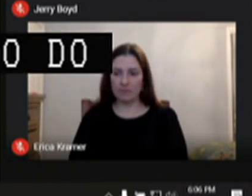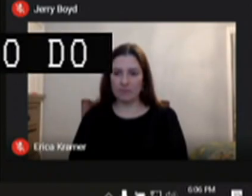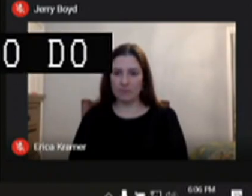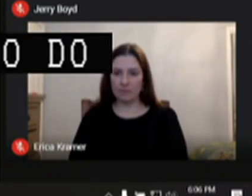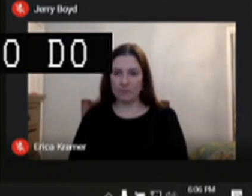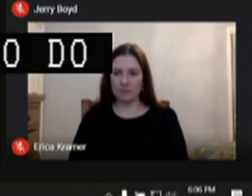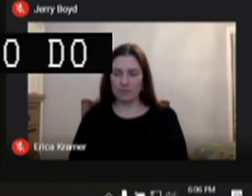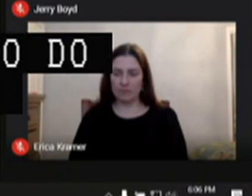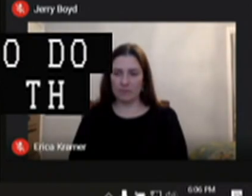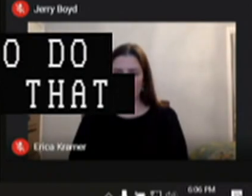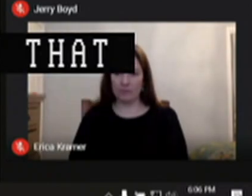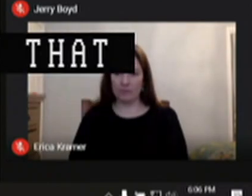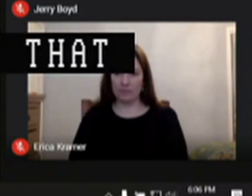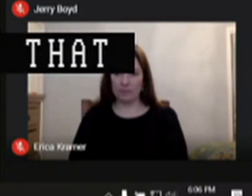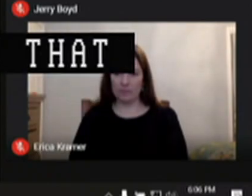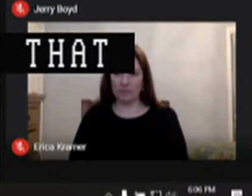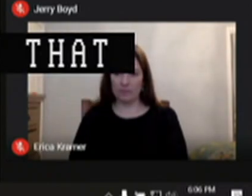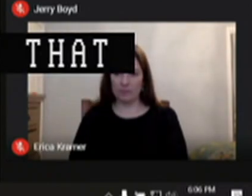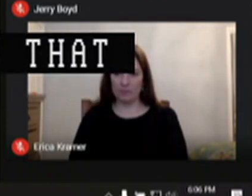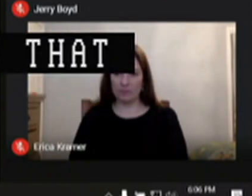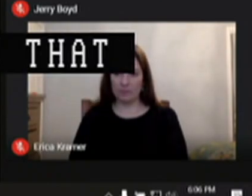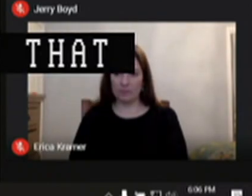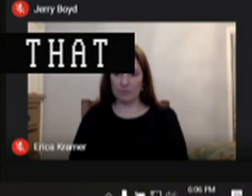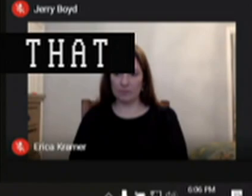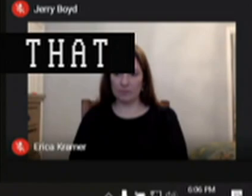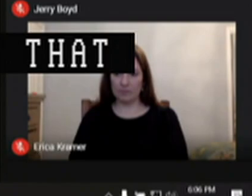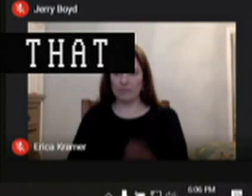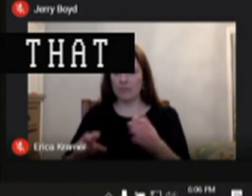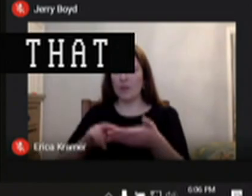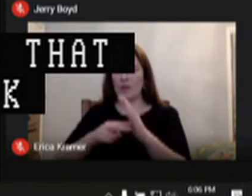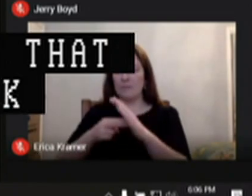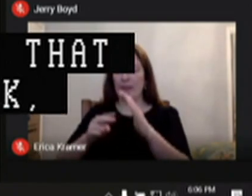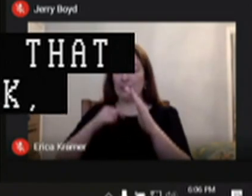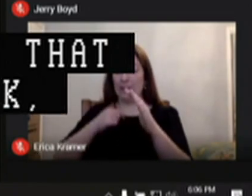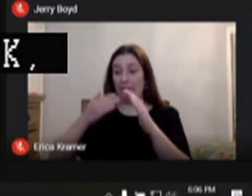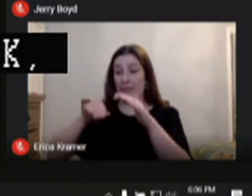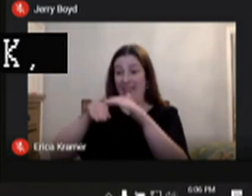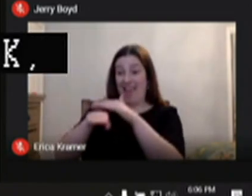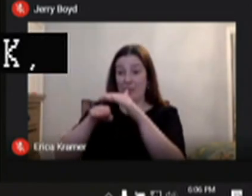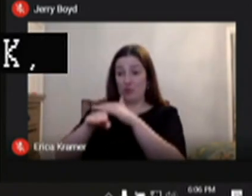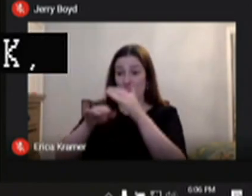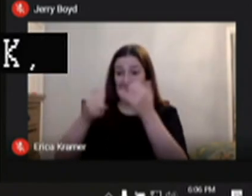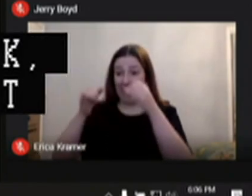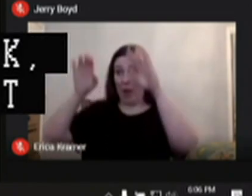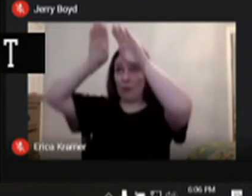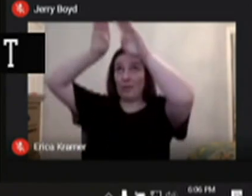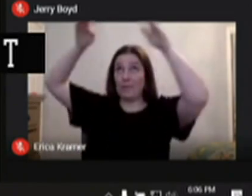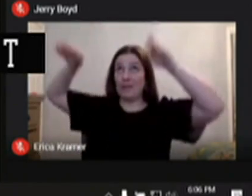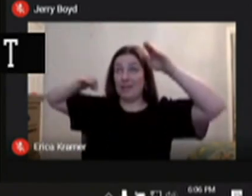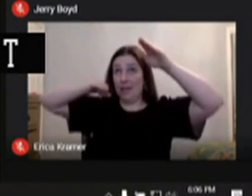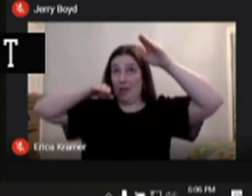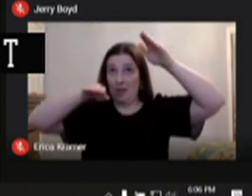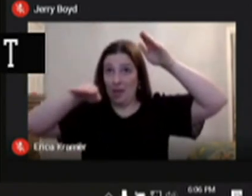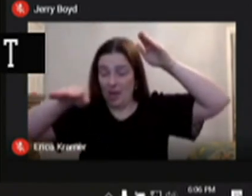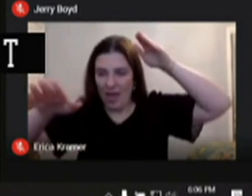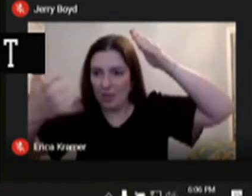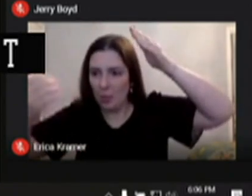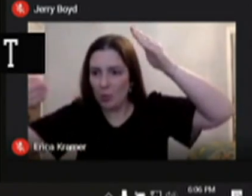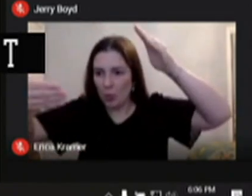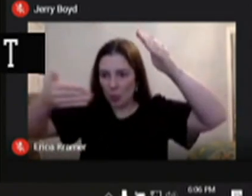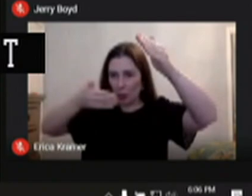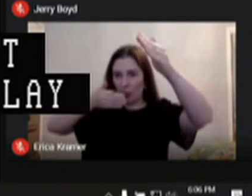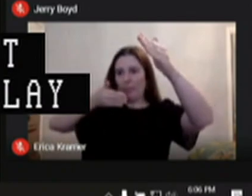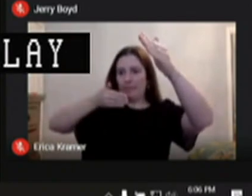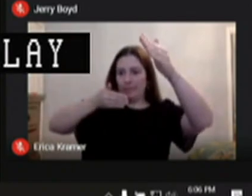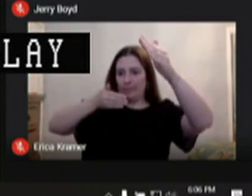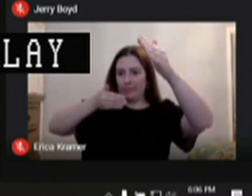to the edge of the brick fins, provide a new entry court that allows people to stay and play and be part of that